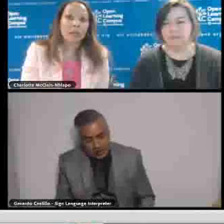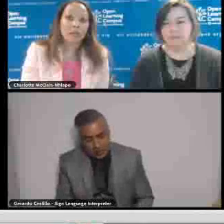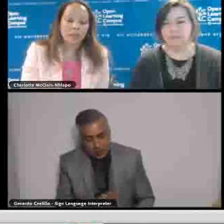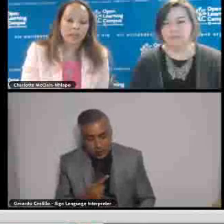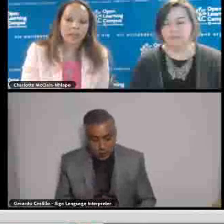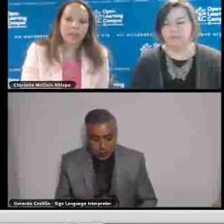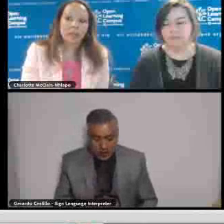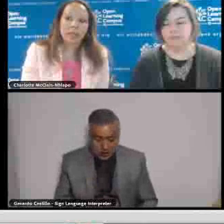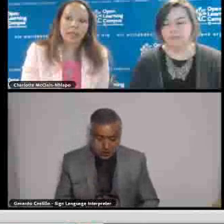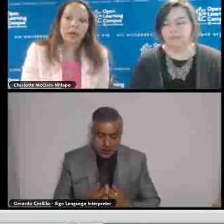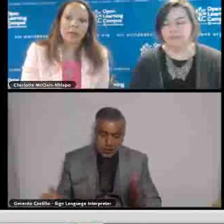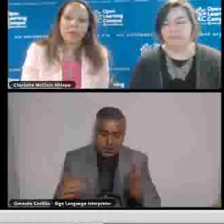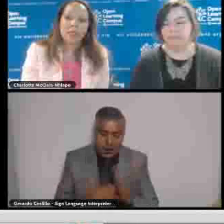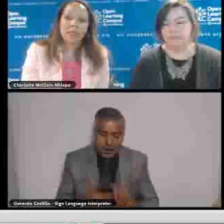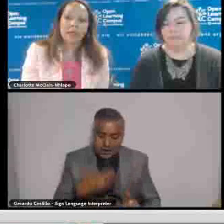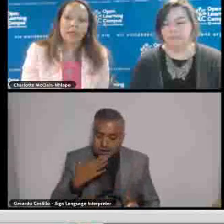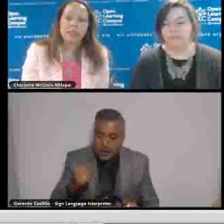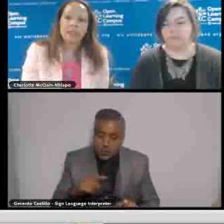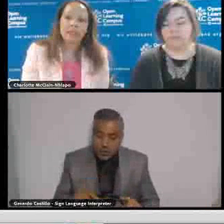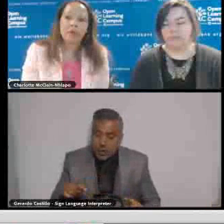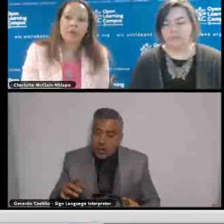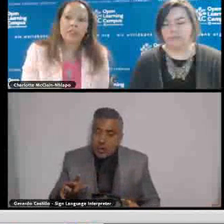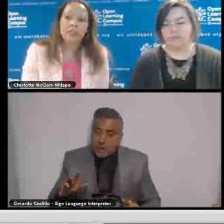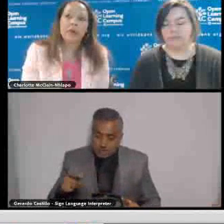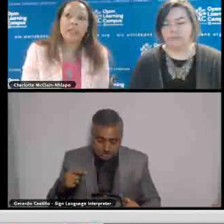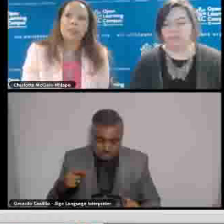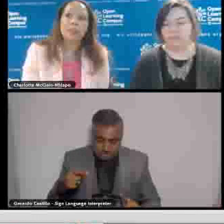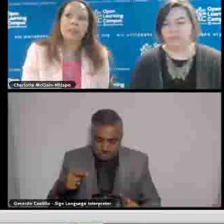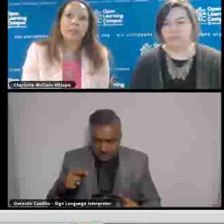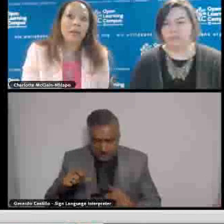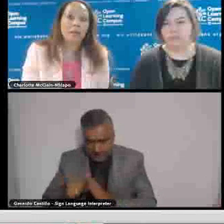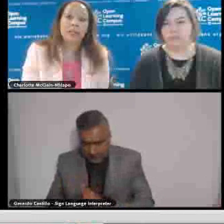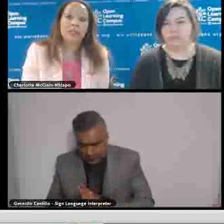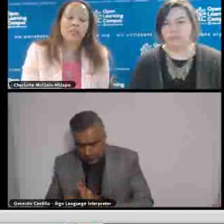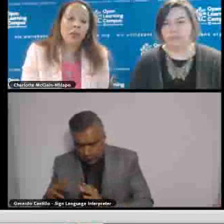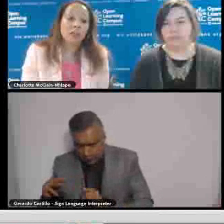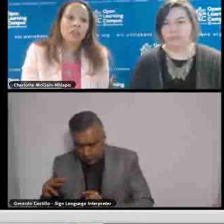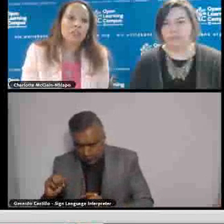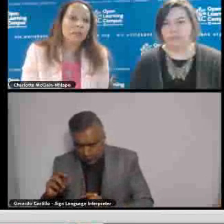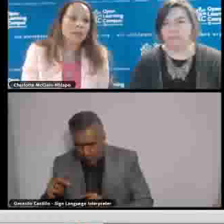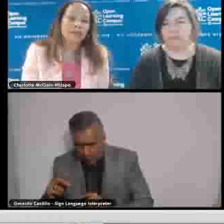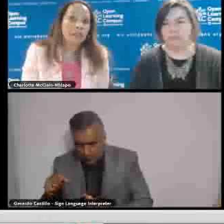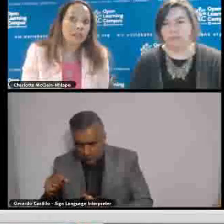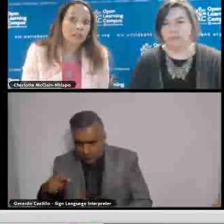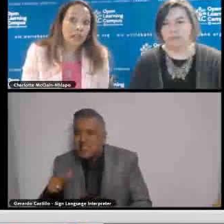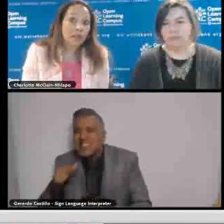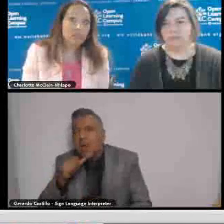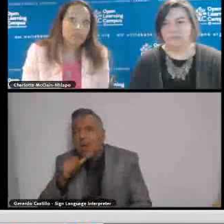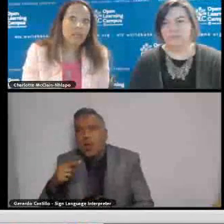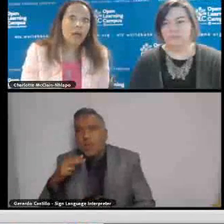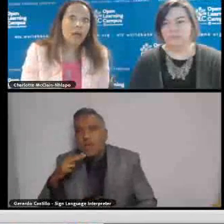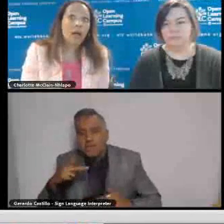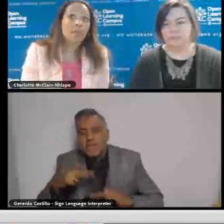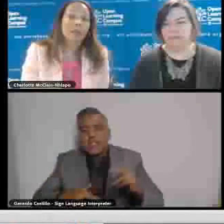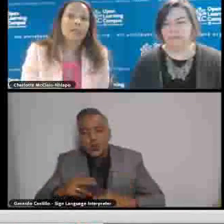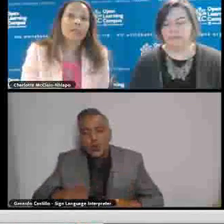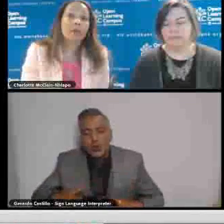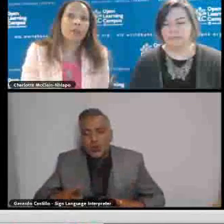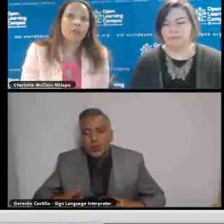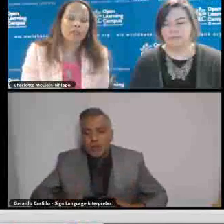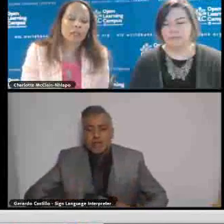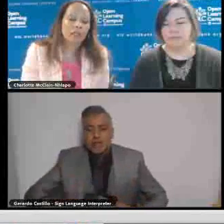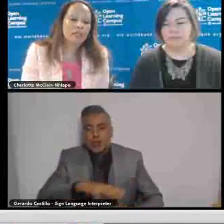I think really underlying Margaret's point that building back better is not just about the physical environment. It's about